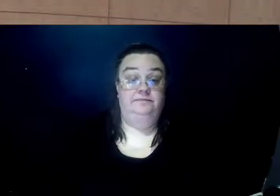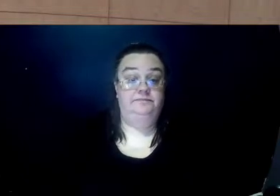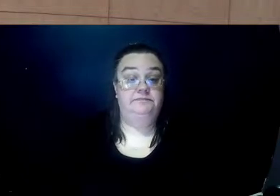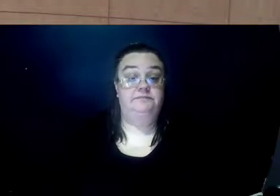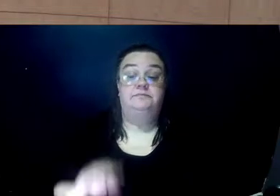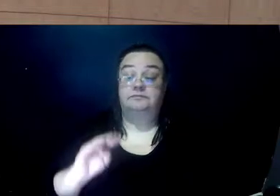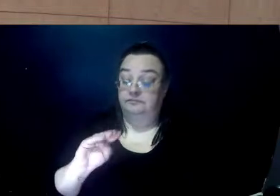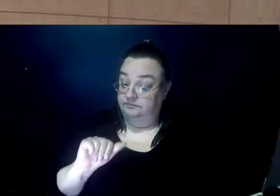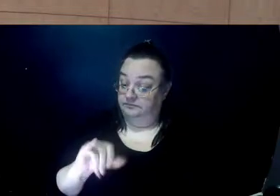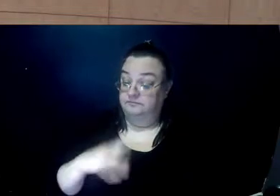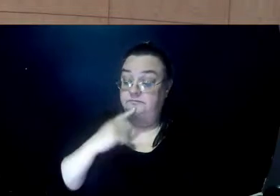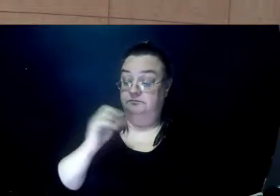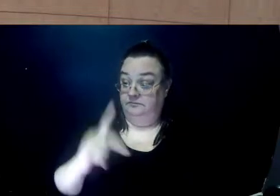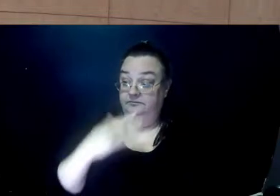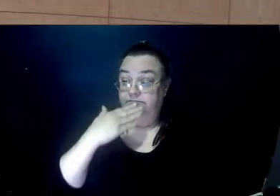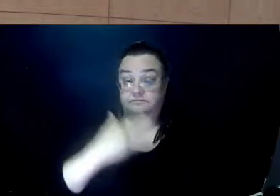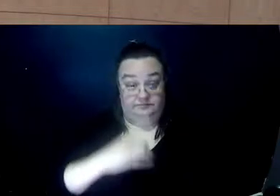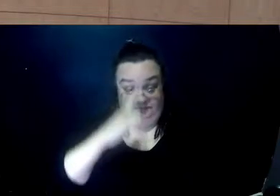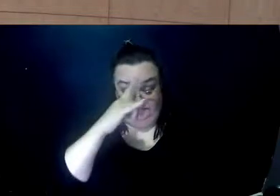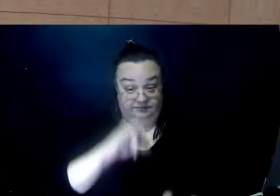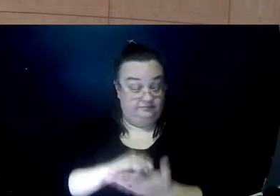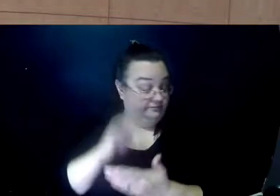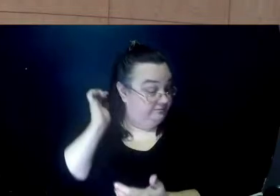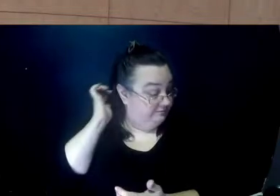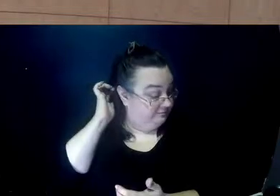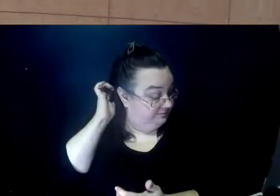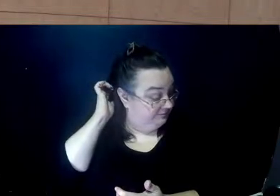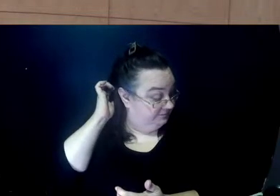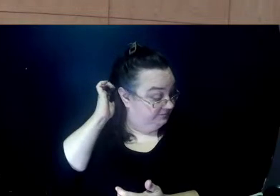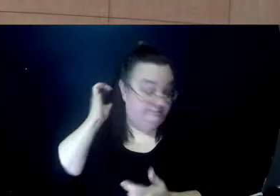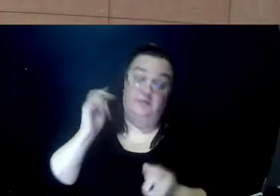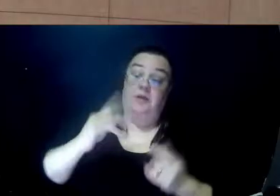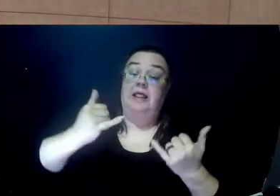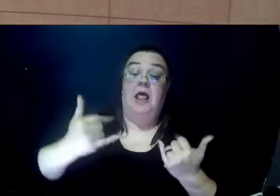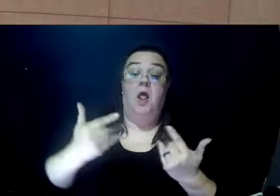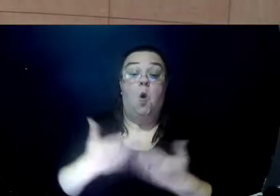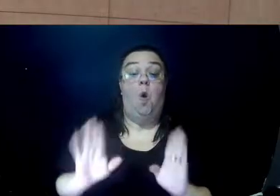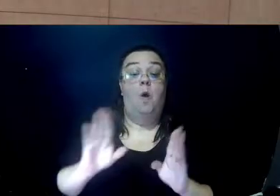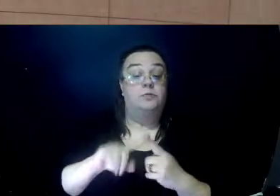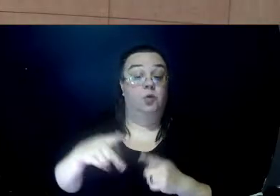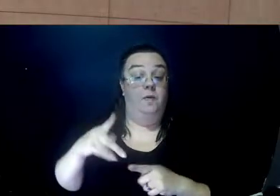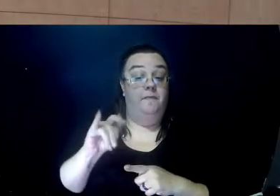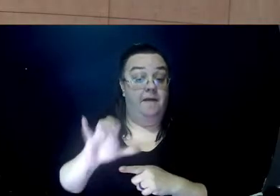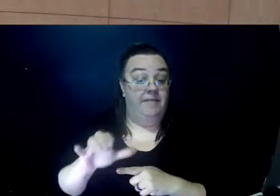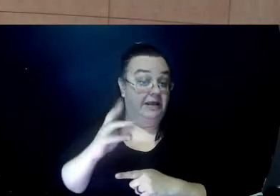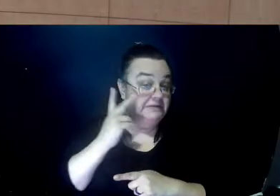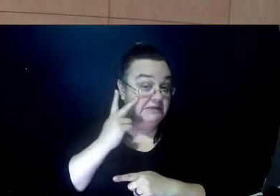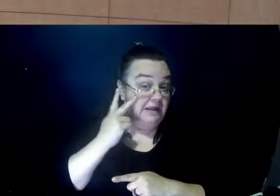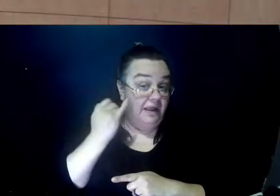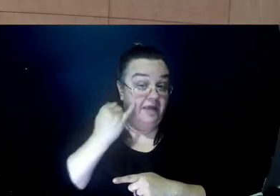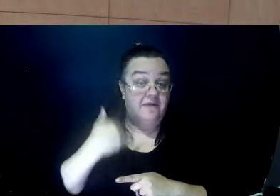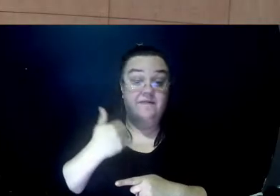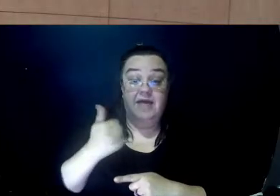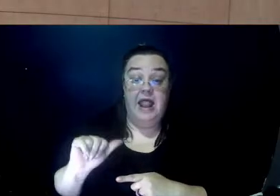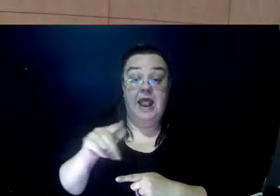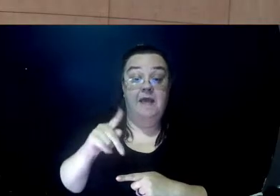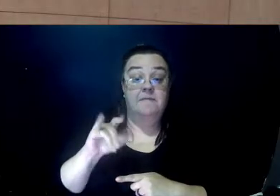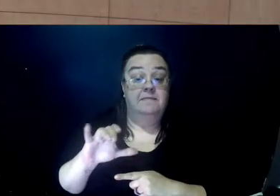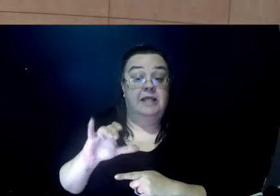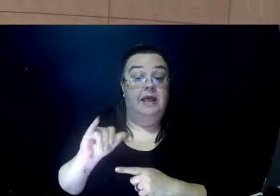Okay, thank you for that. Okay, let's go to the public and see if there is any public